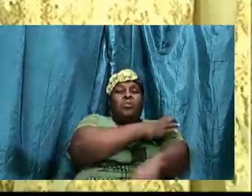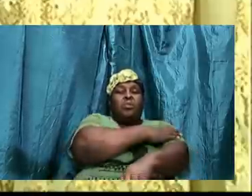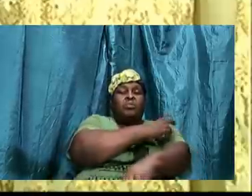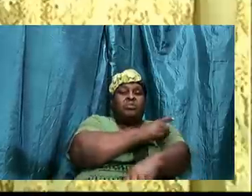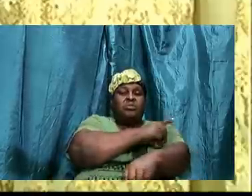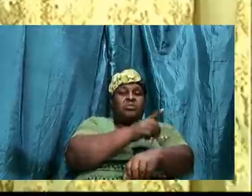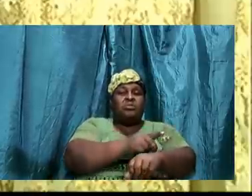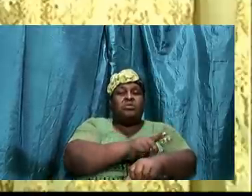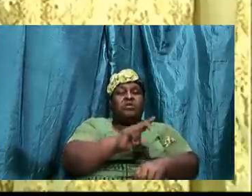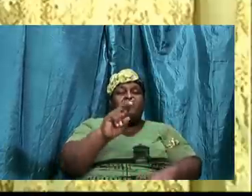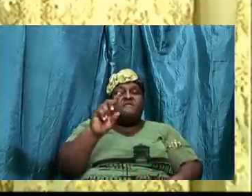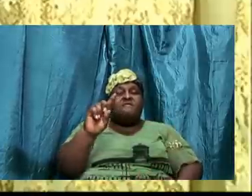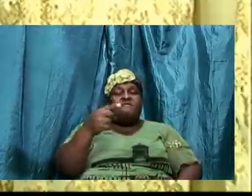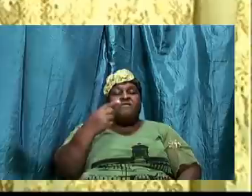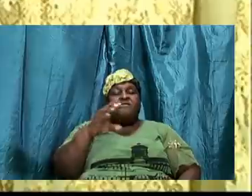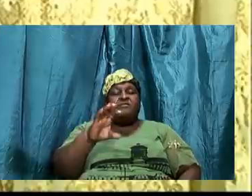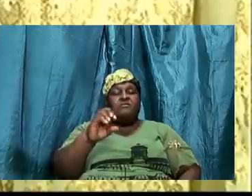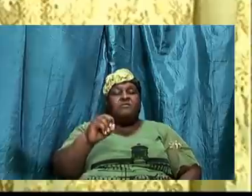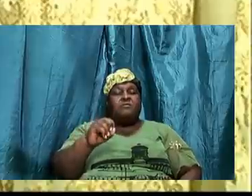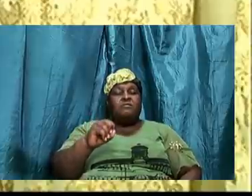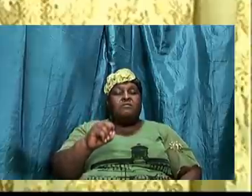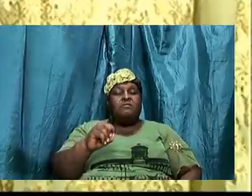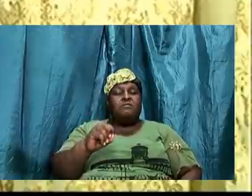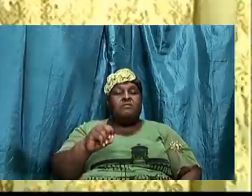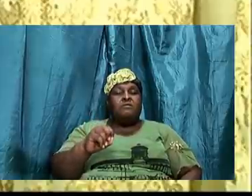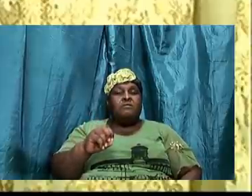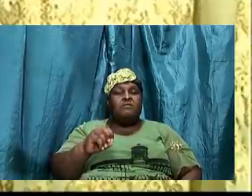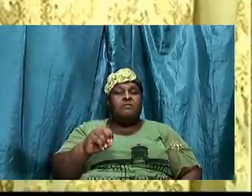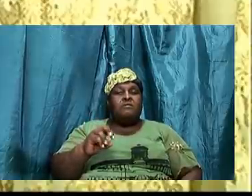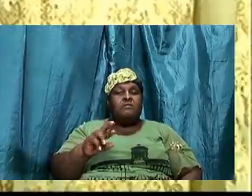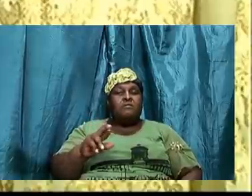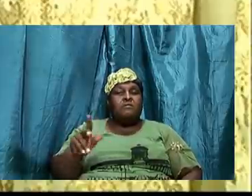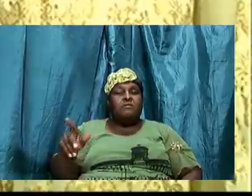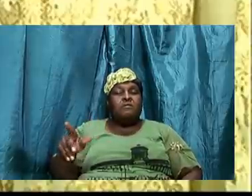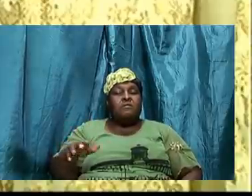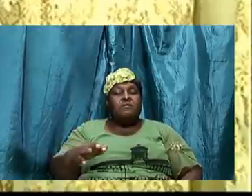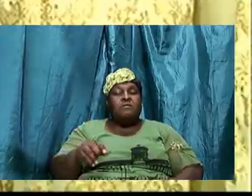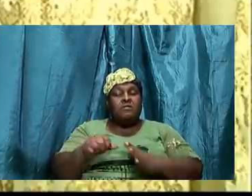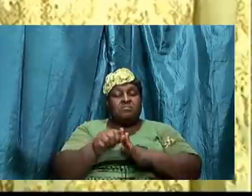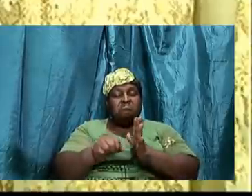1 Corinthians 15, 24.